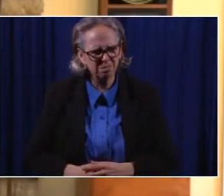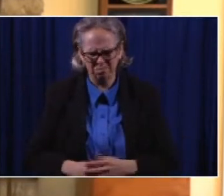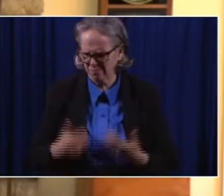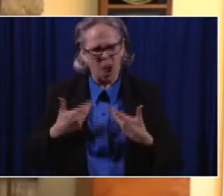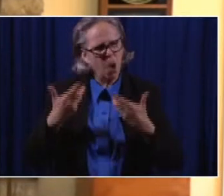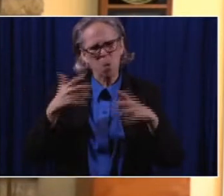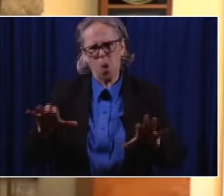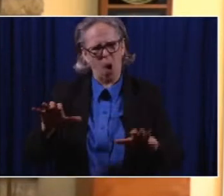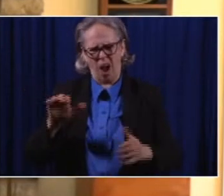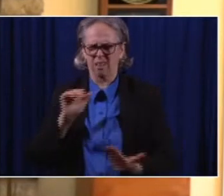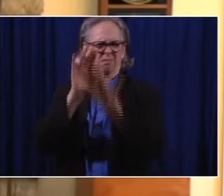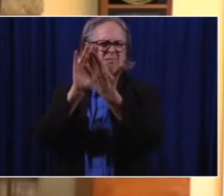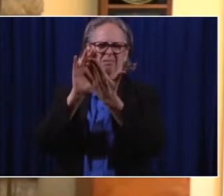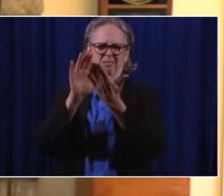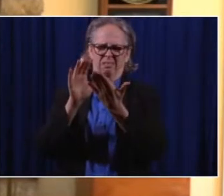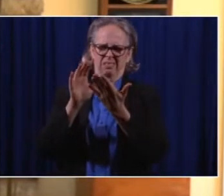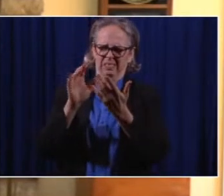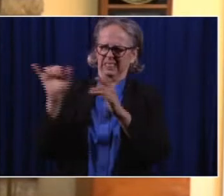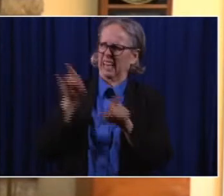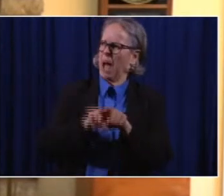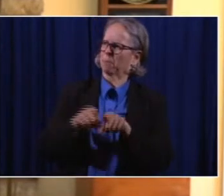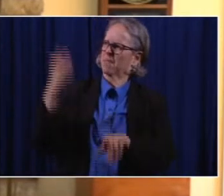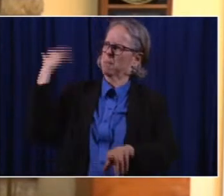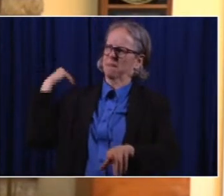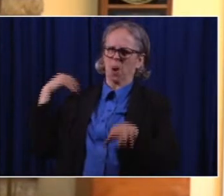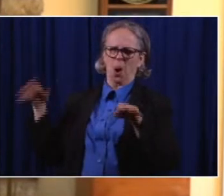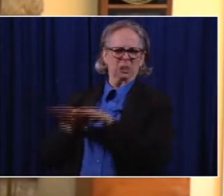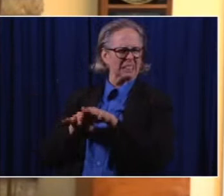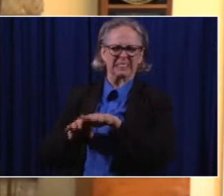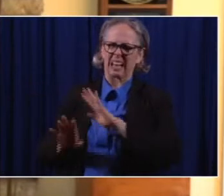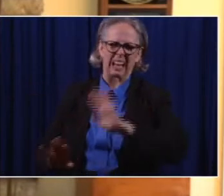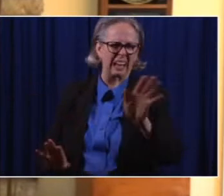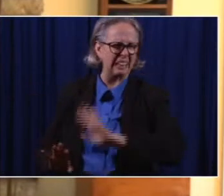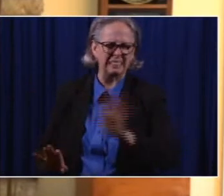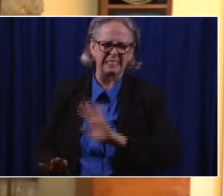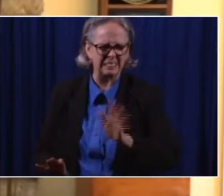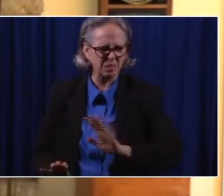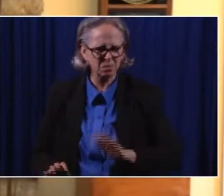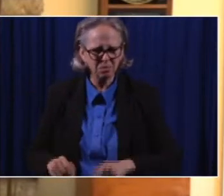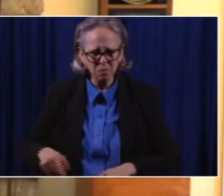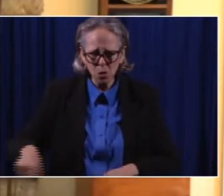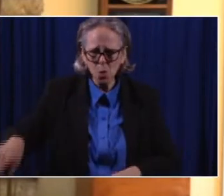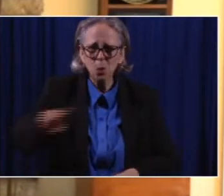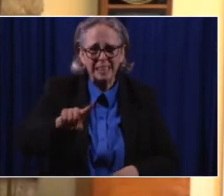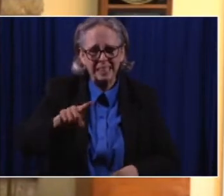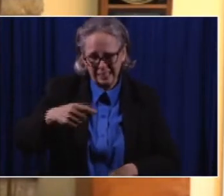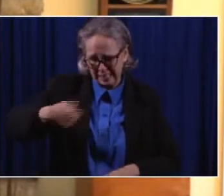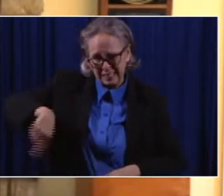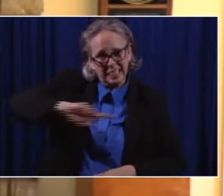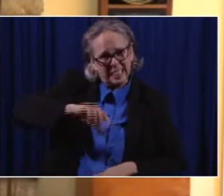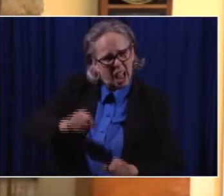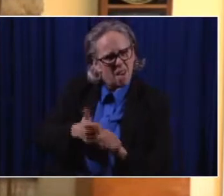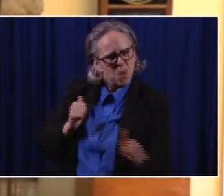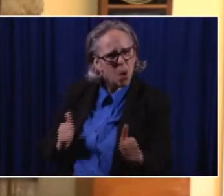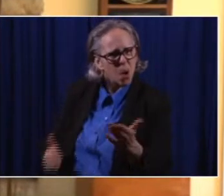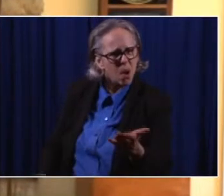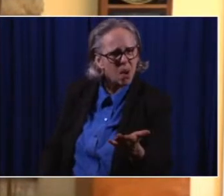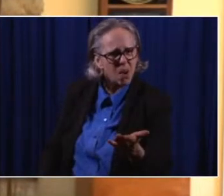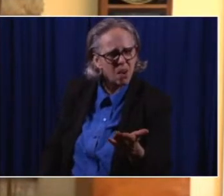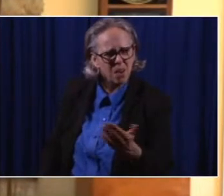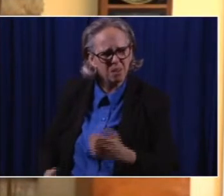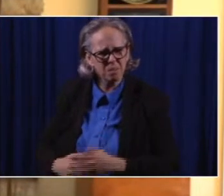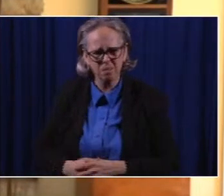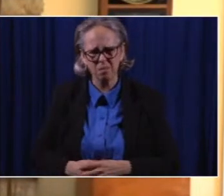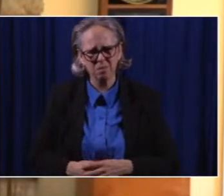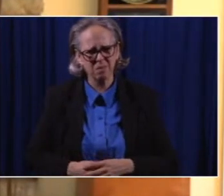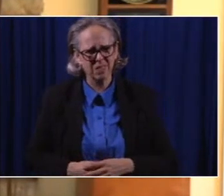And particularly when we have it within our own power to avoid that. So I guess if there's one message from today, I would